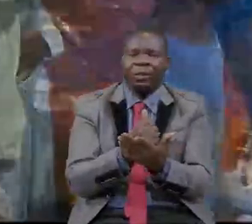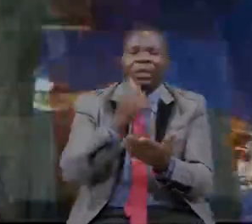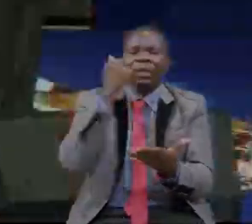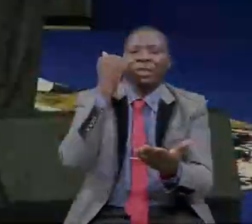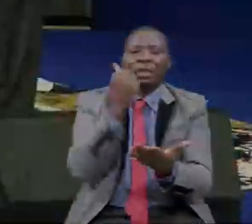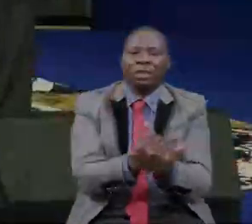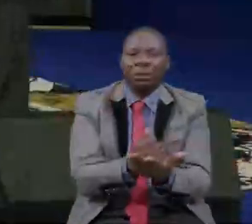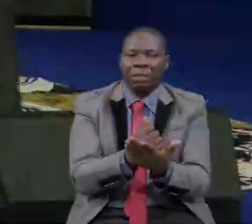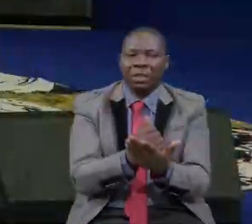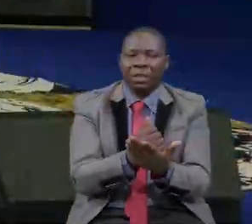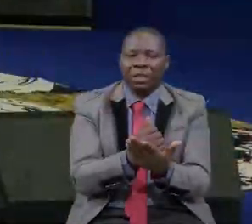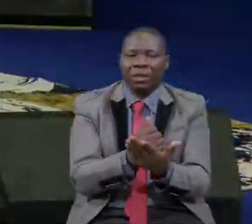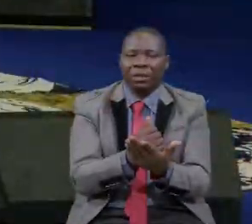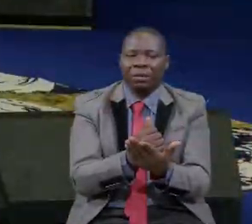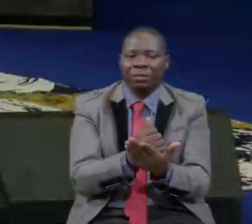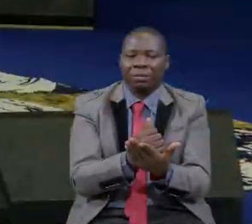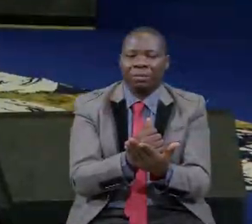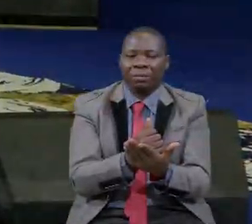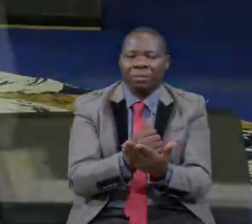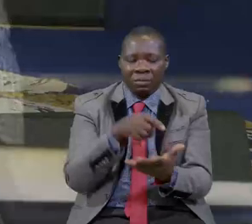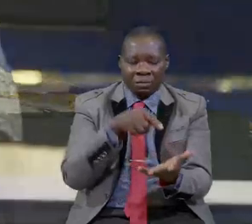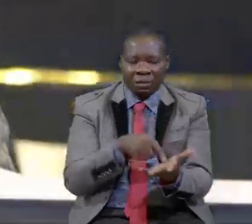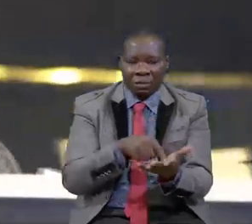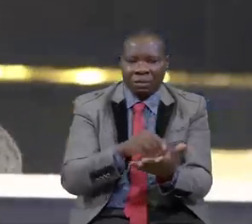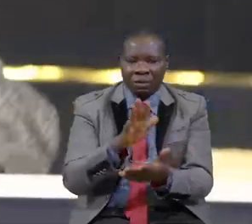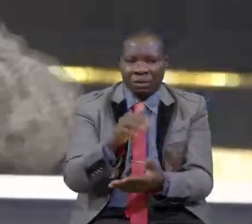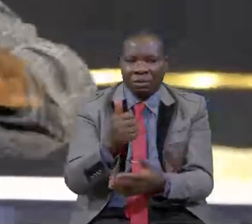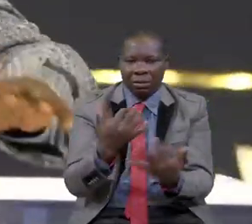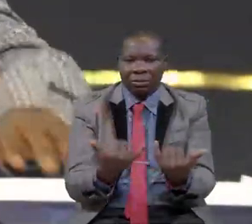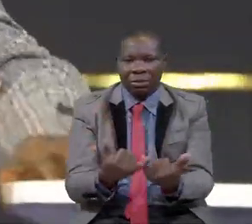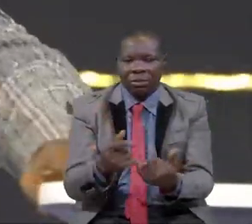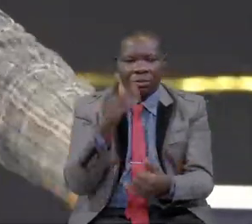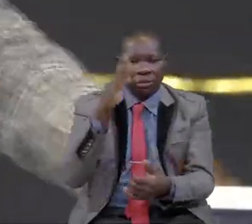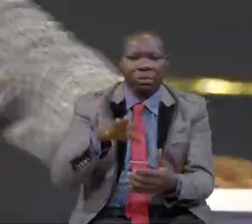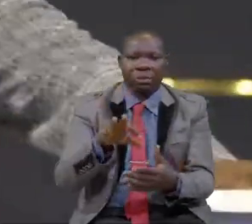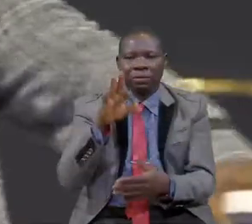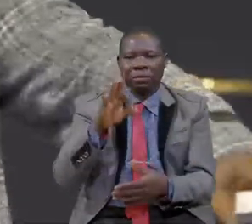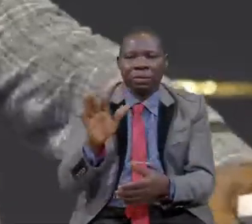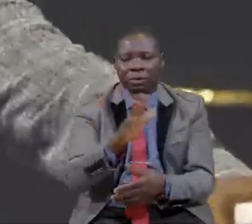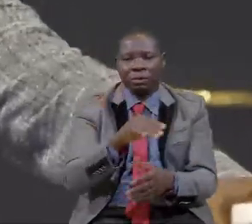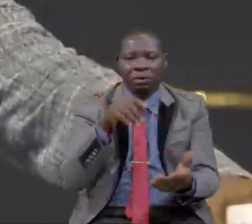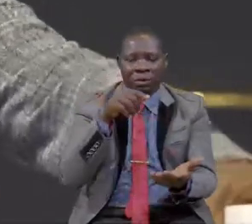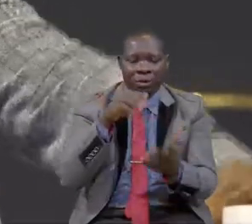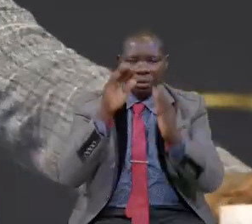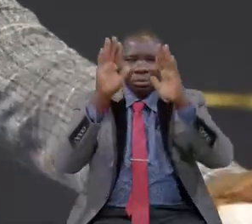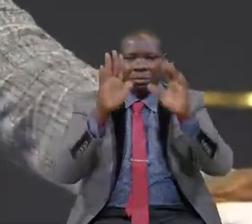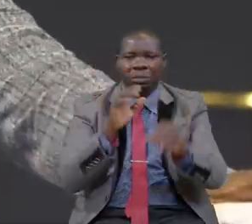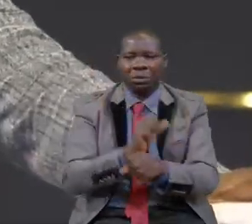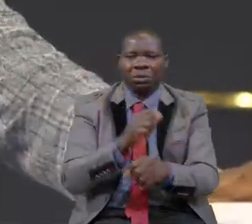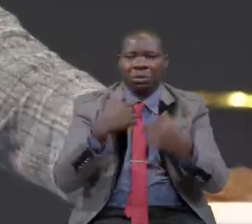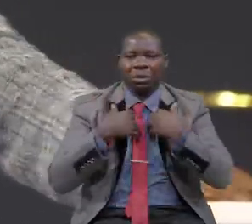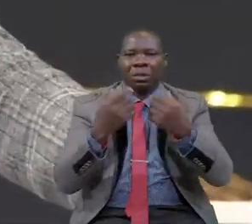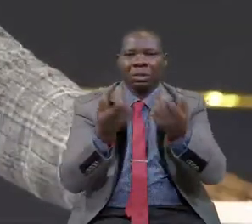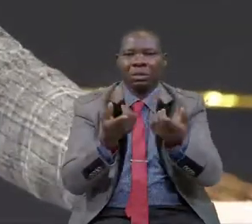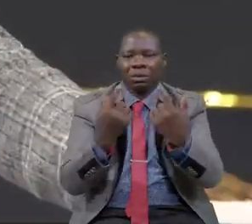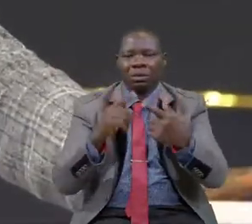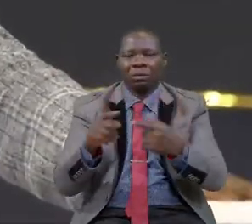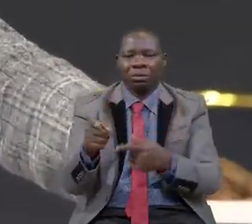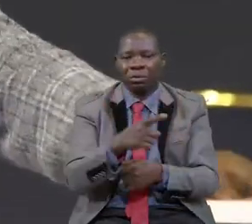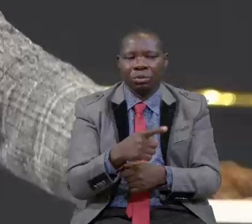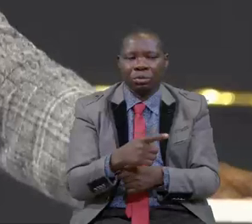Amen. Check up yourself now. You'll find your miracle has come to you. Those